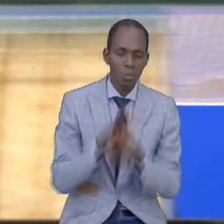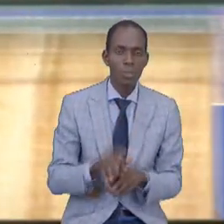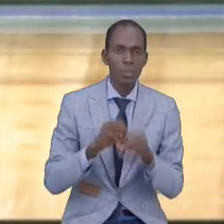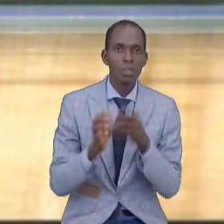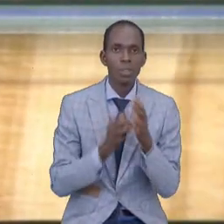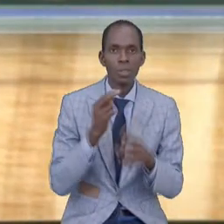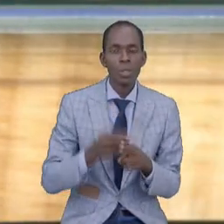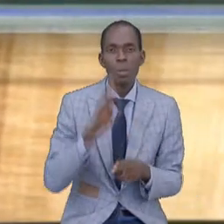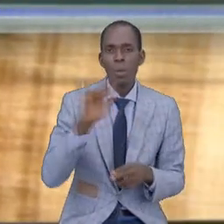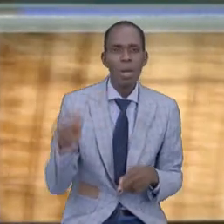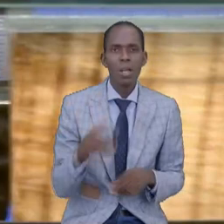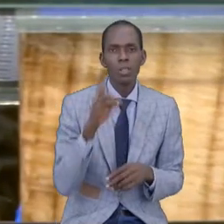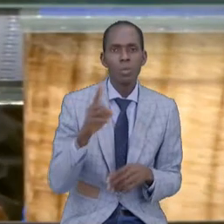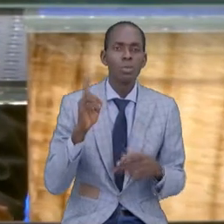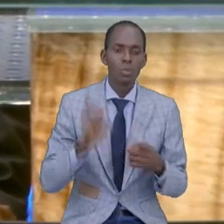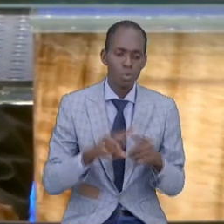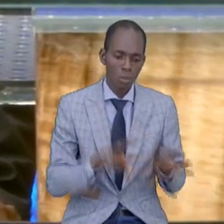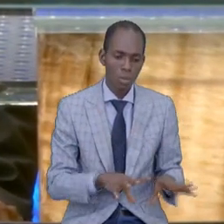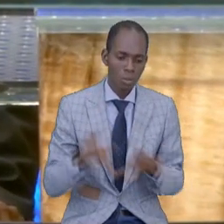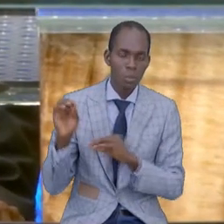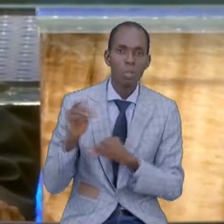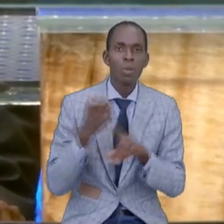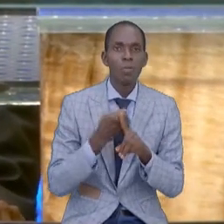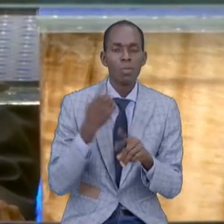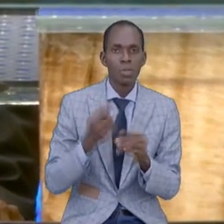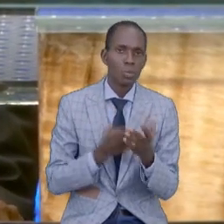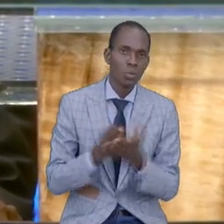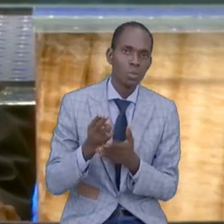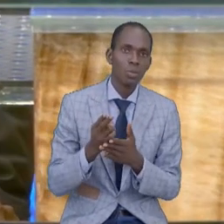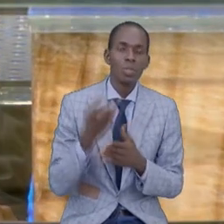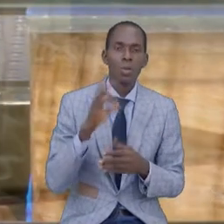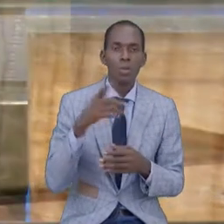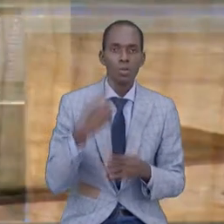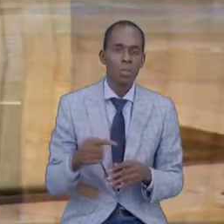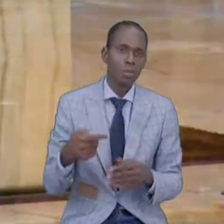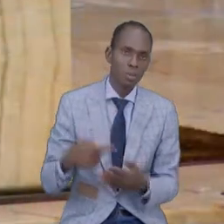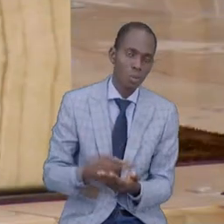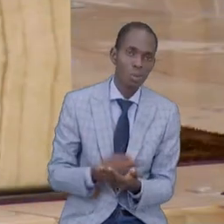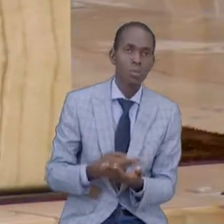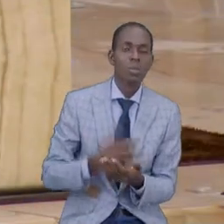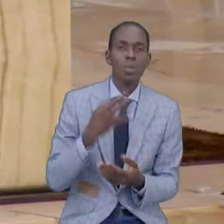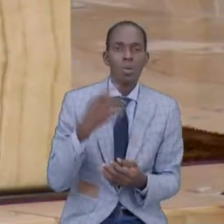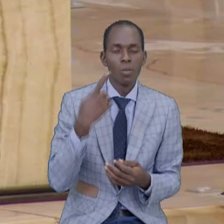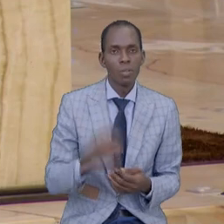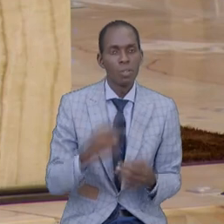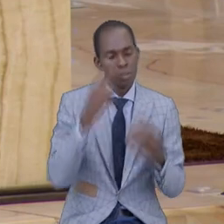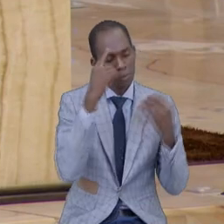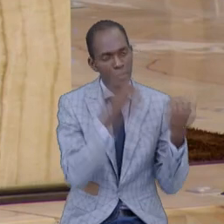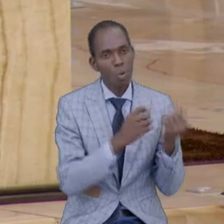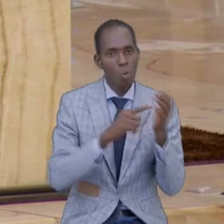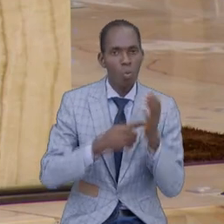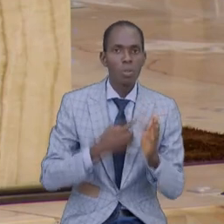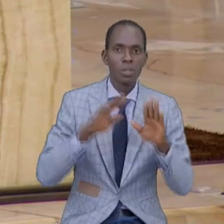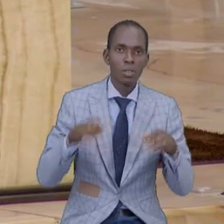by anyone to depart from the truth, from the gospel, from the faith once